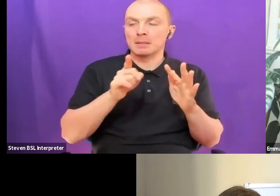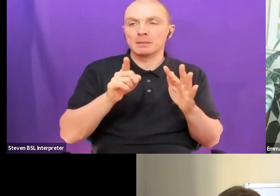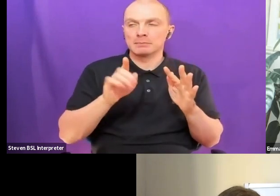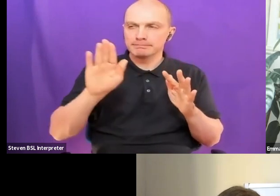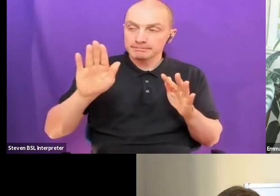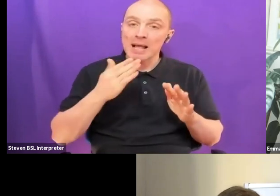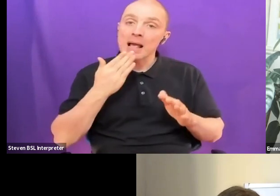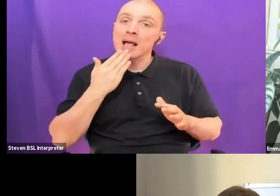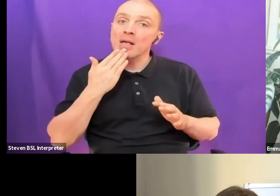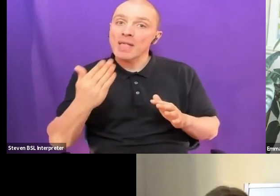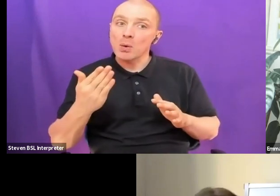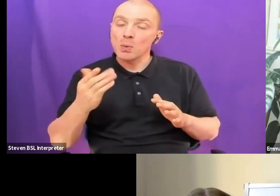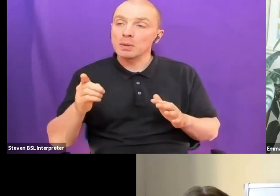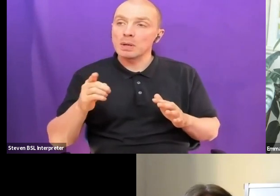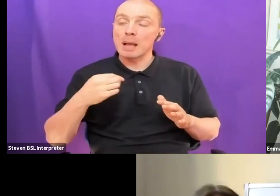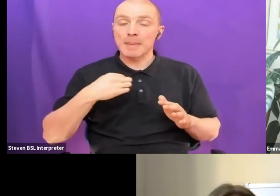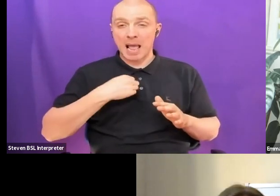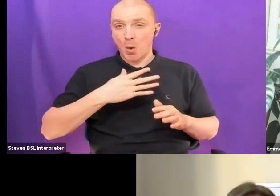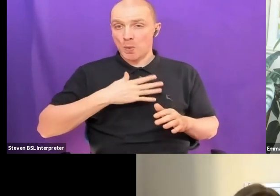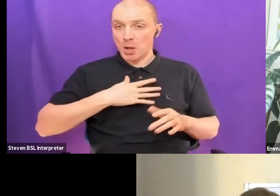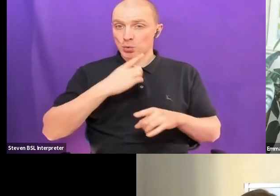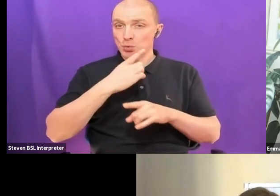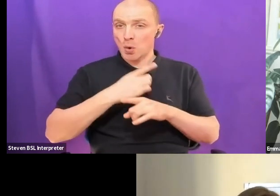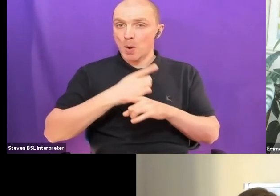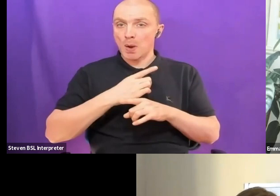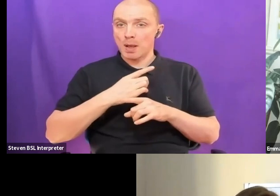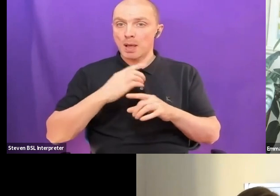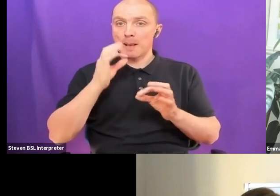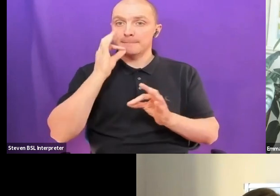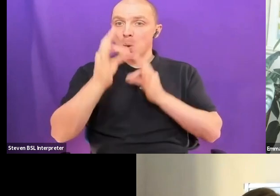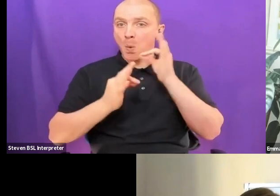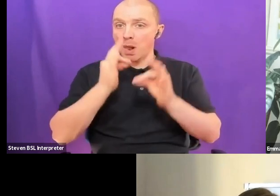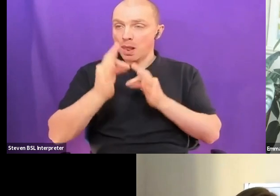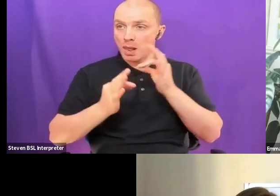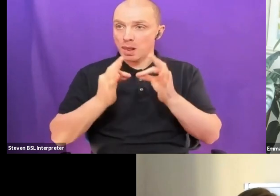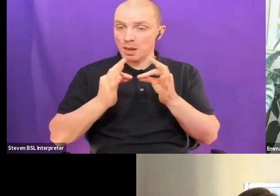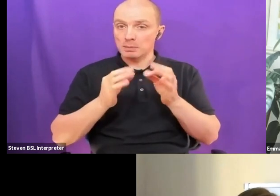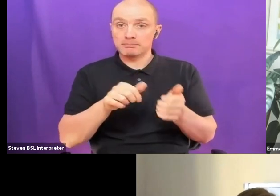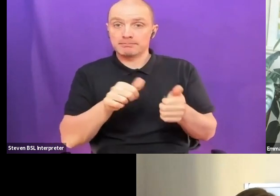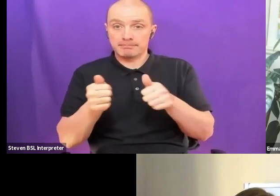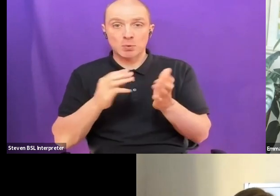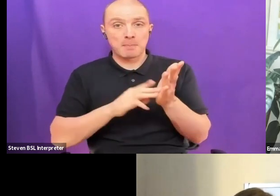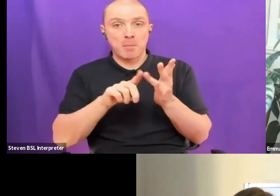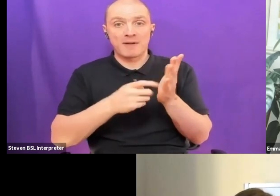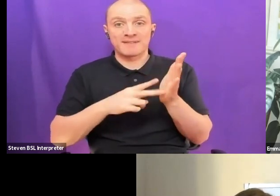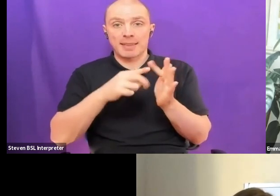in quite nicely, if that's okay. Yeah, absolutely, not a problem at all. So each week we run a weekly poll with our